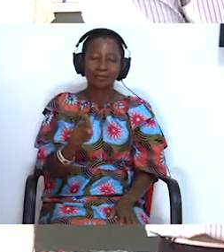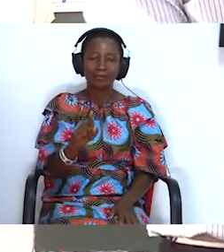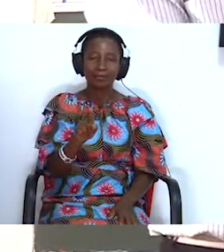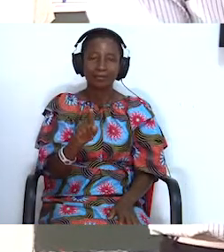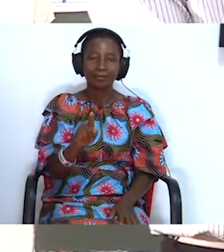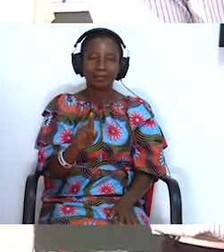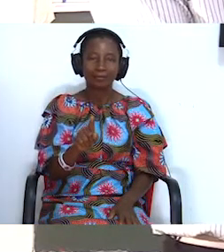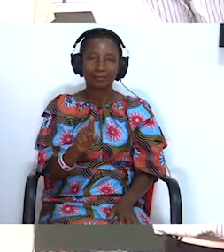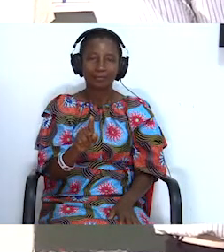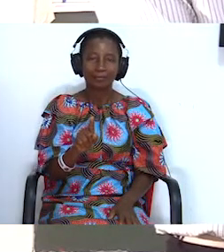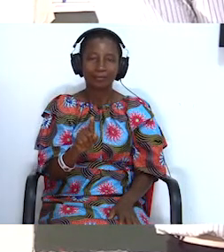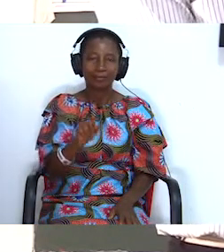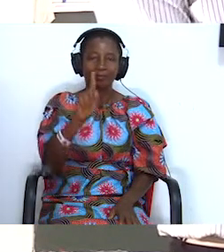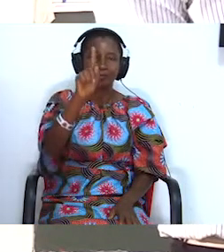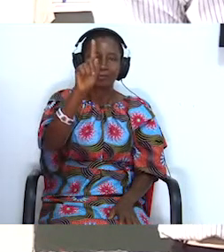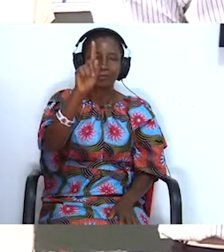up,